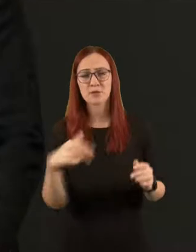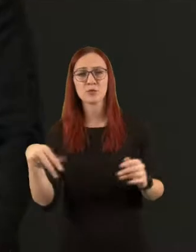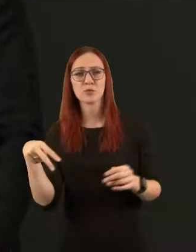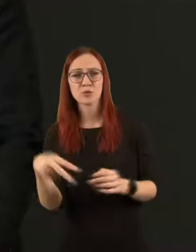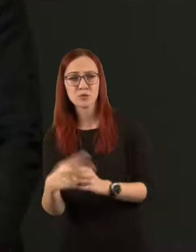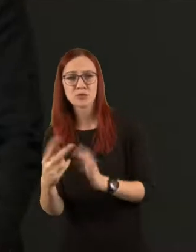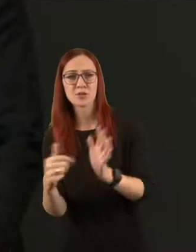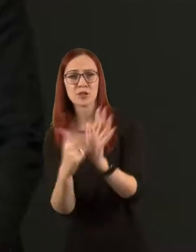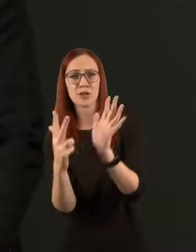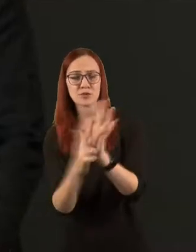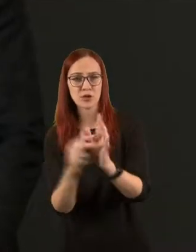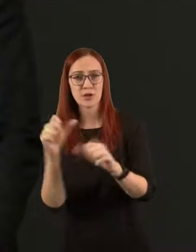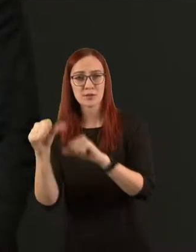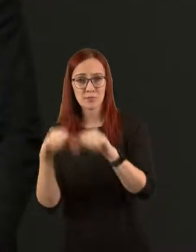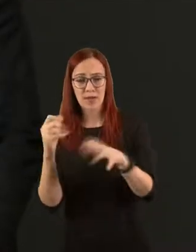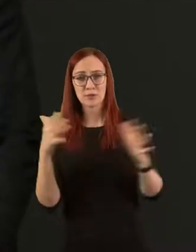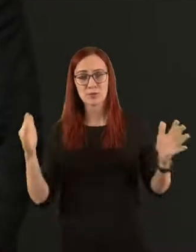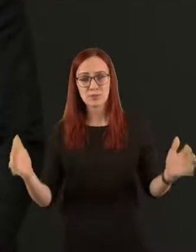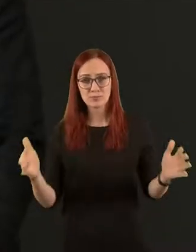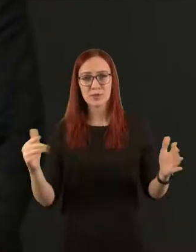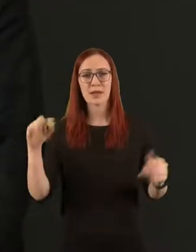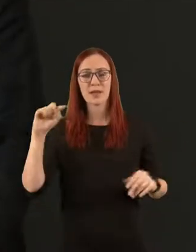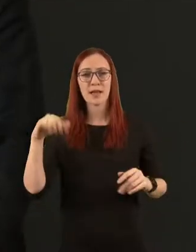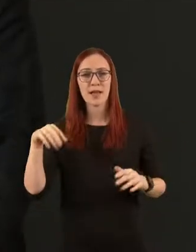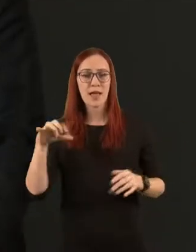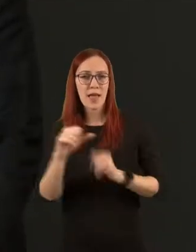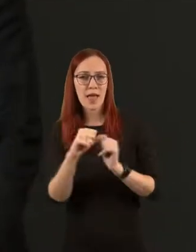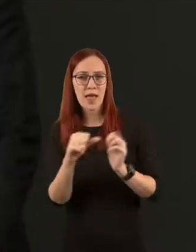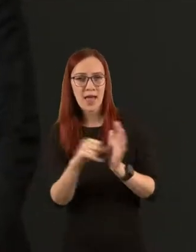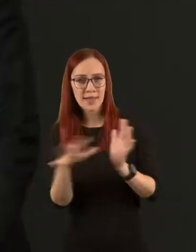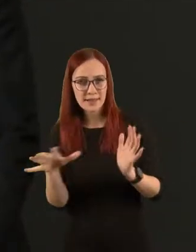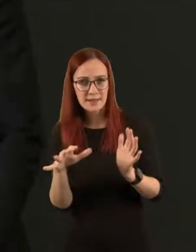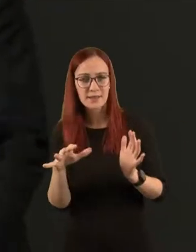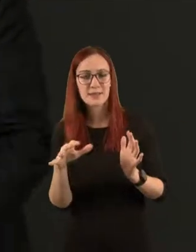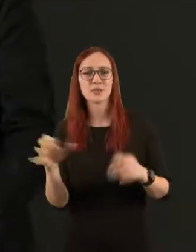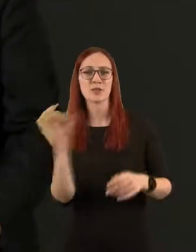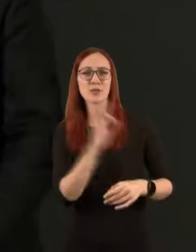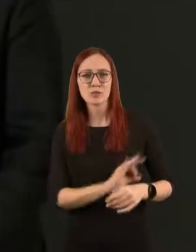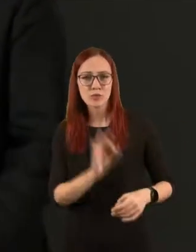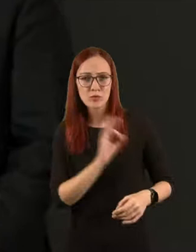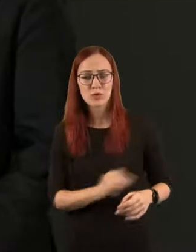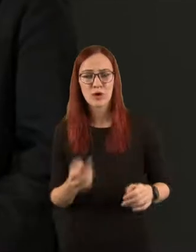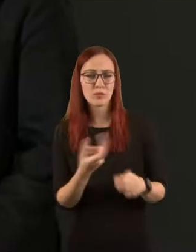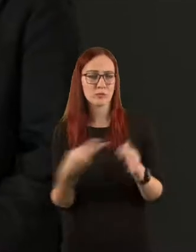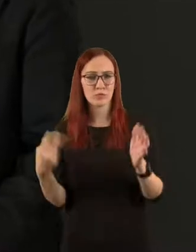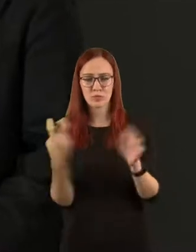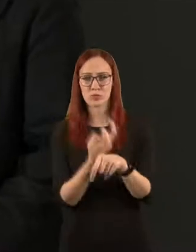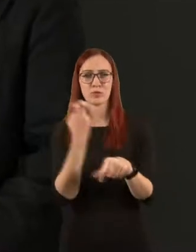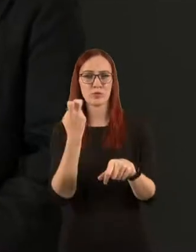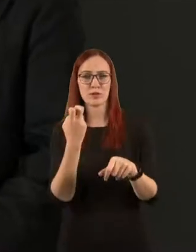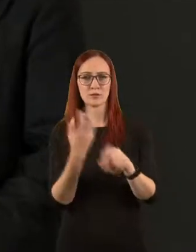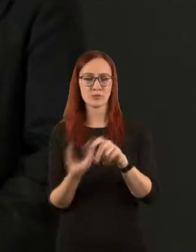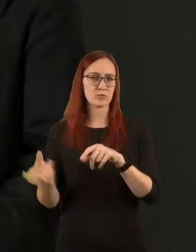Lithuanian government for its initiative in seeking this advice that we are providing today on what more can and should be done.